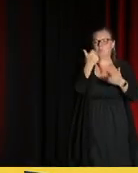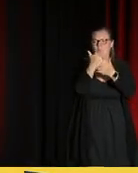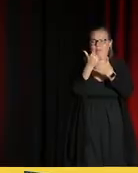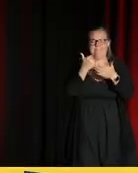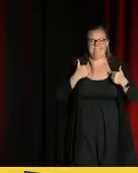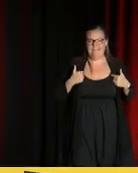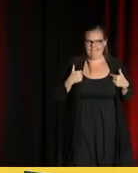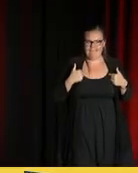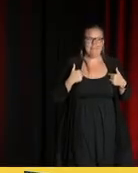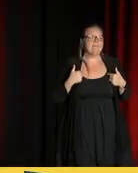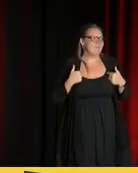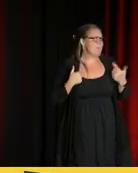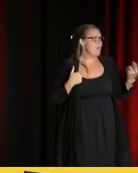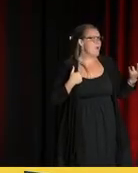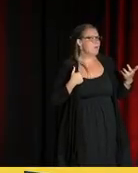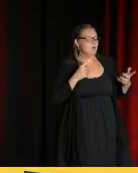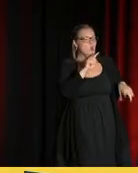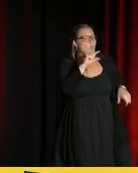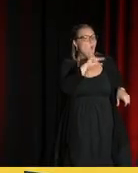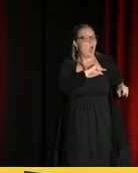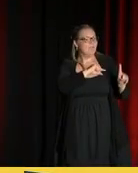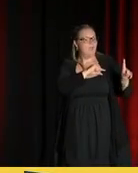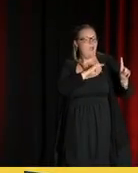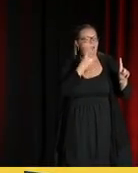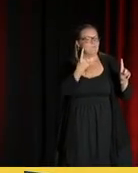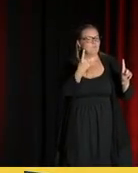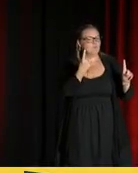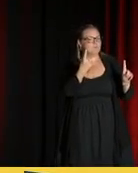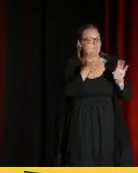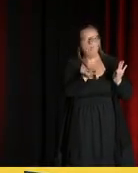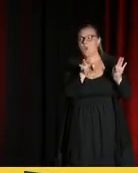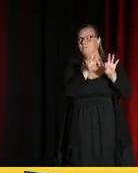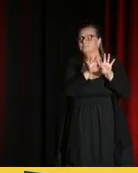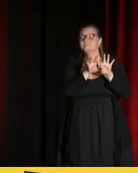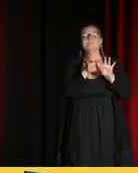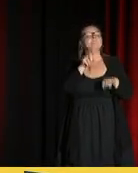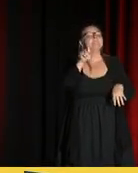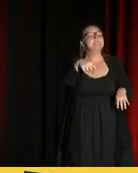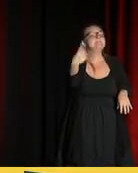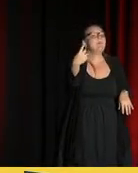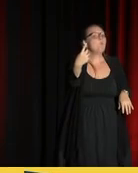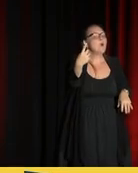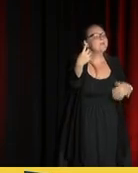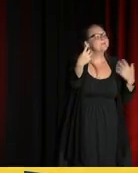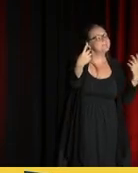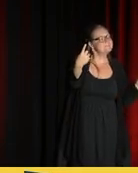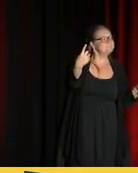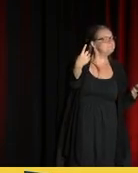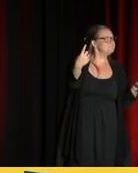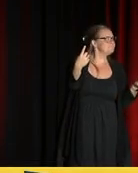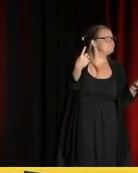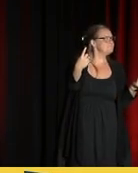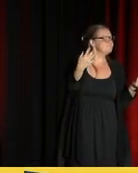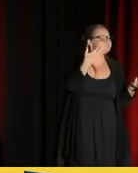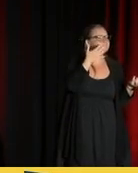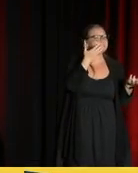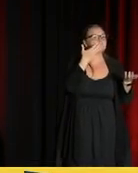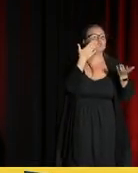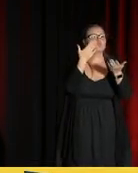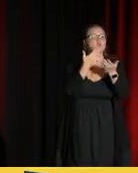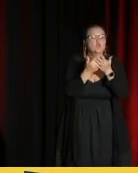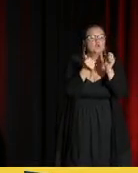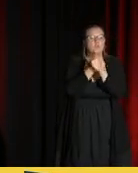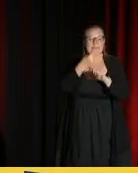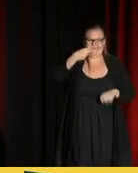but I have a qualification on this one. So I need somebody who's pretty good with a pair